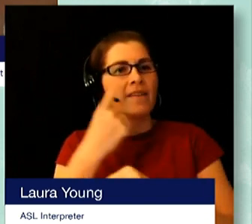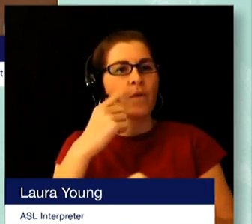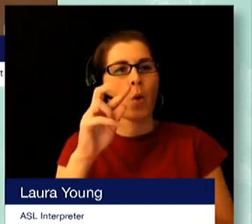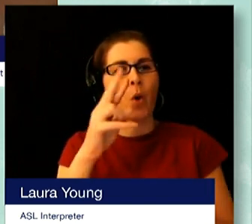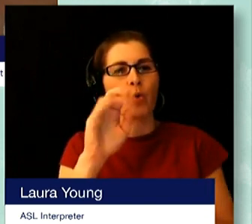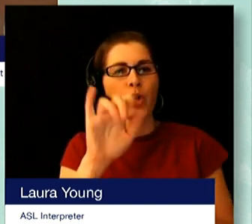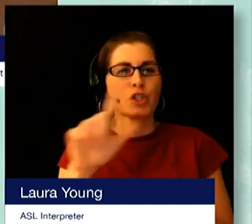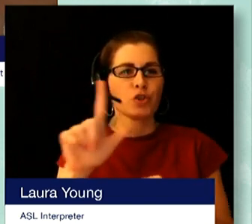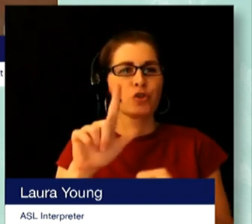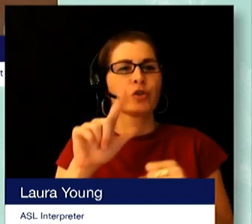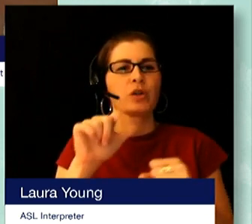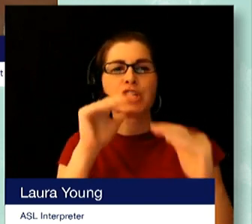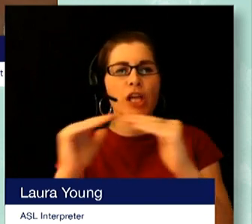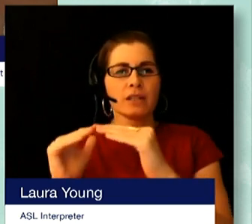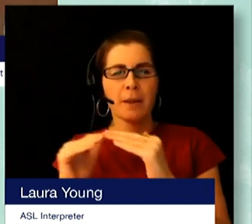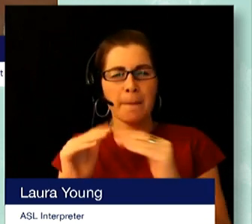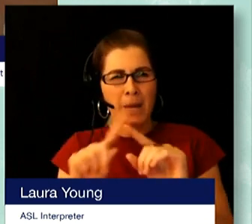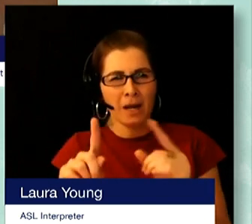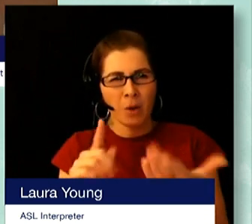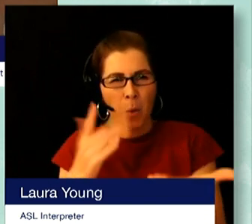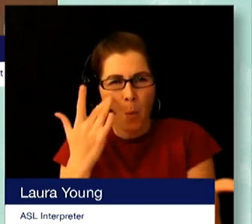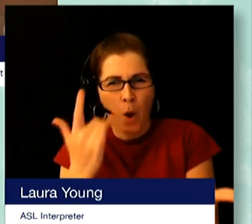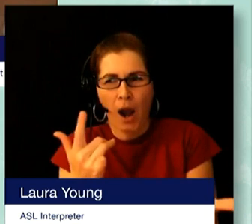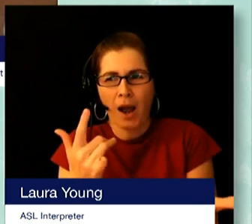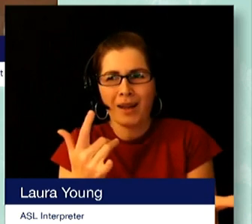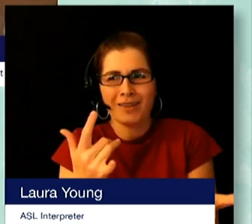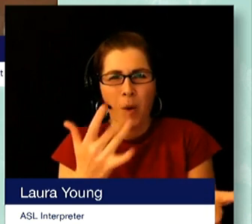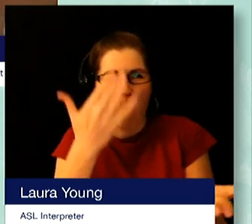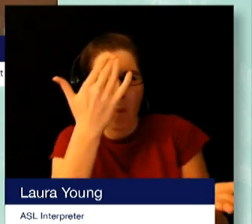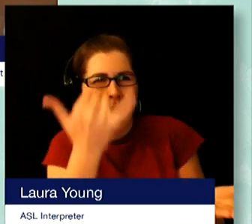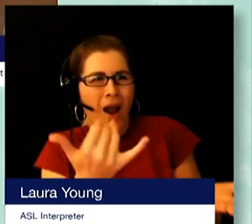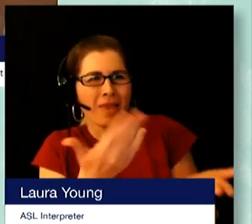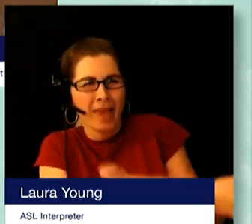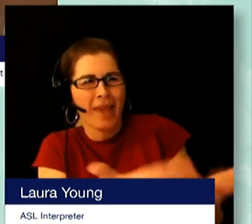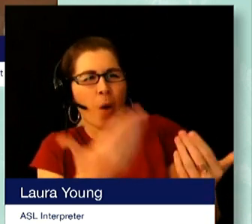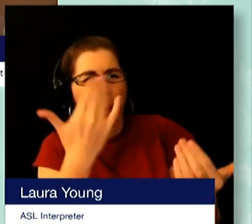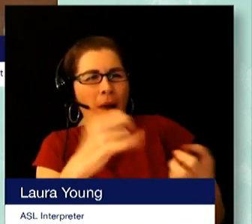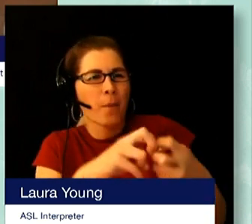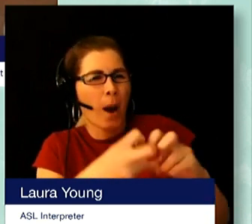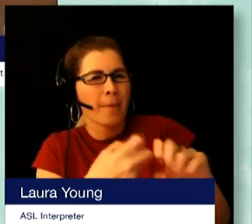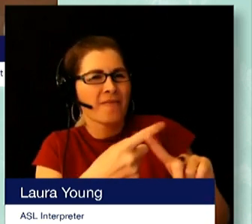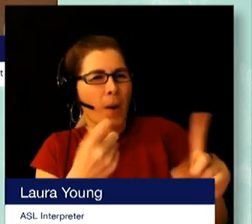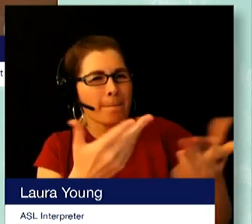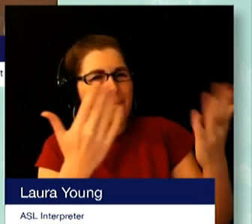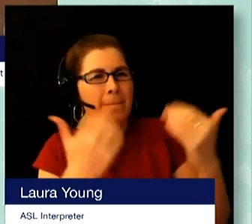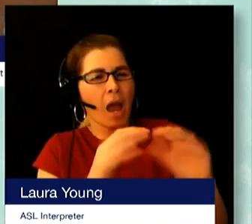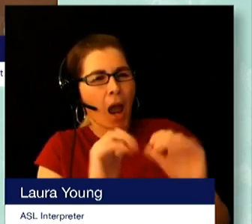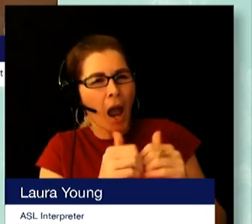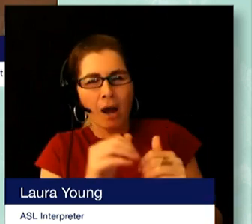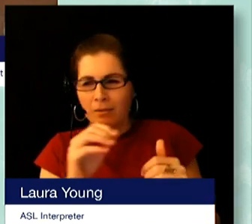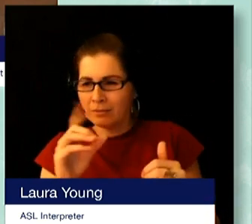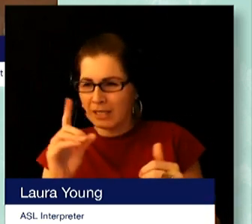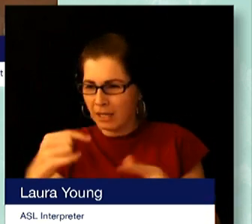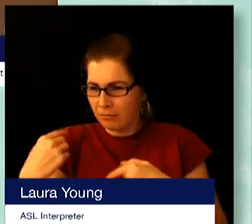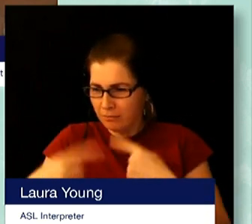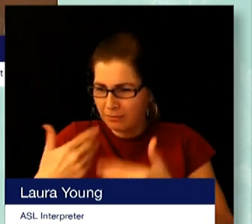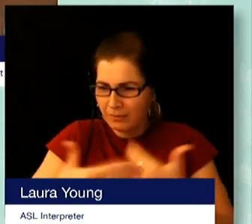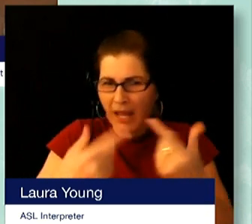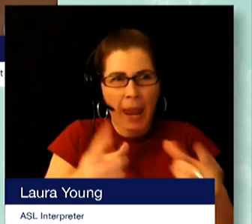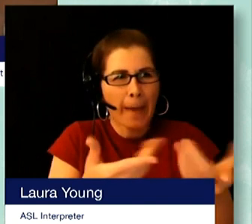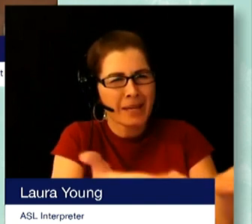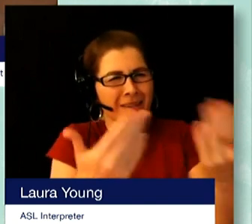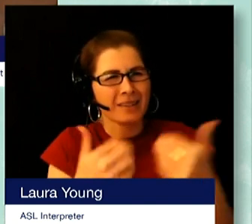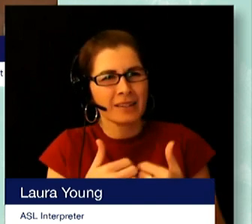through, you know, why do we have those disparities? You know, where does this come from? How did we get to this point? And how